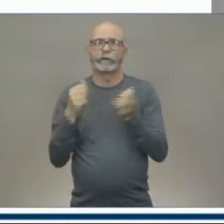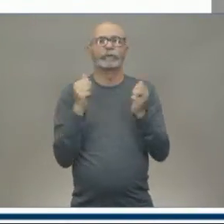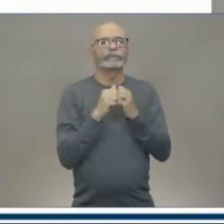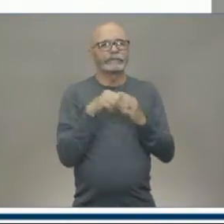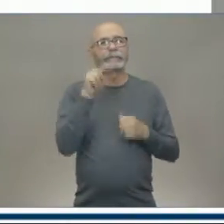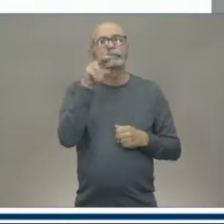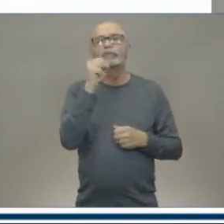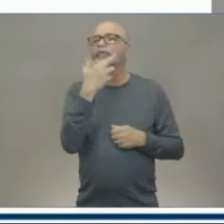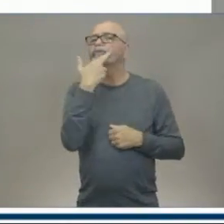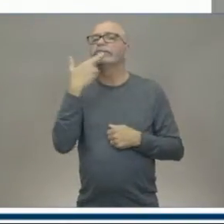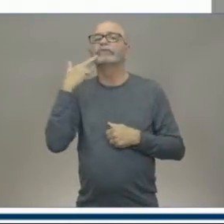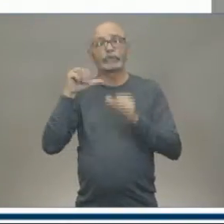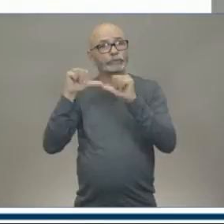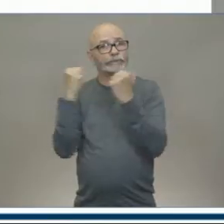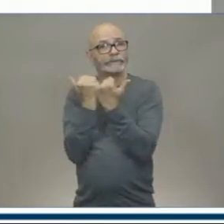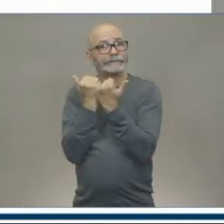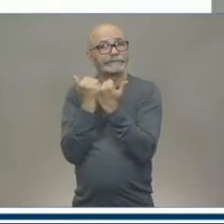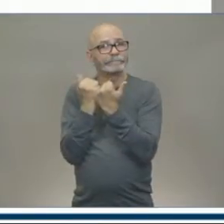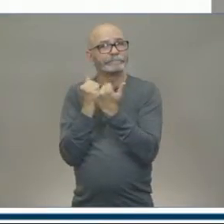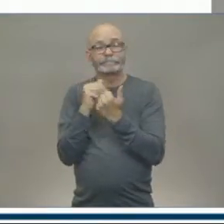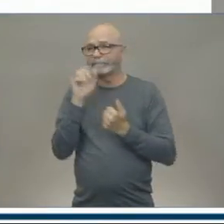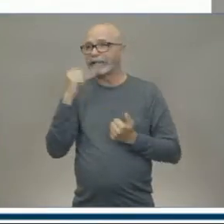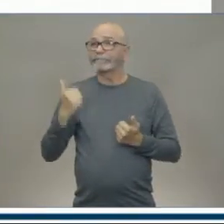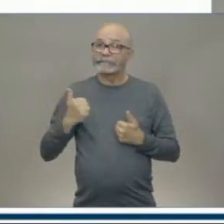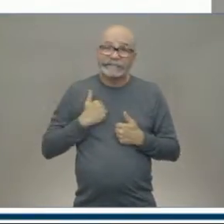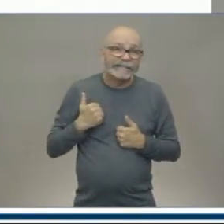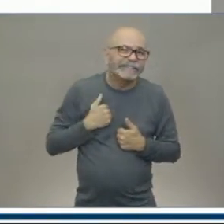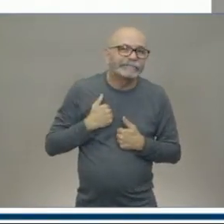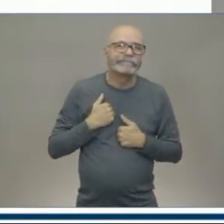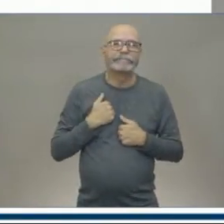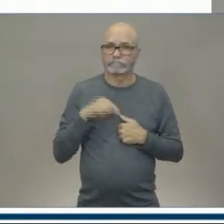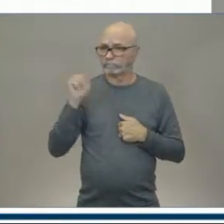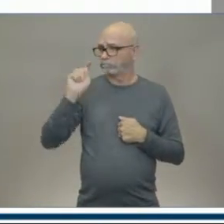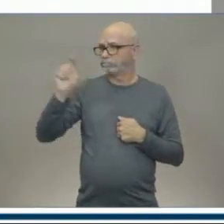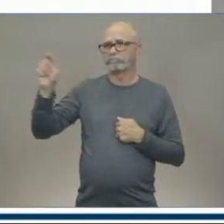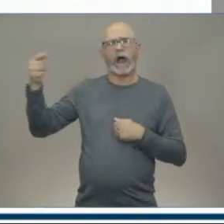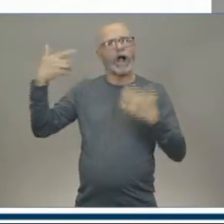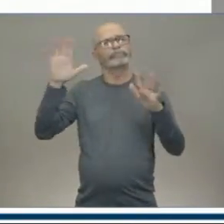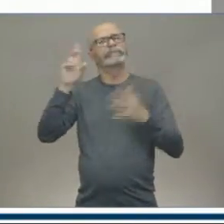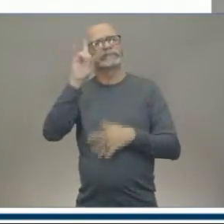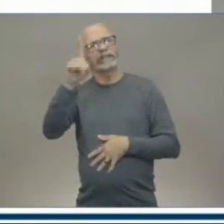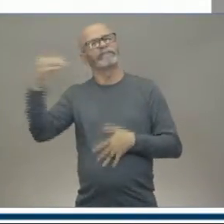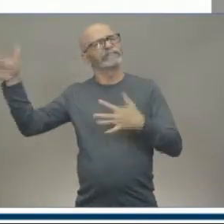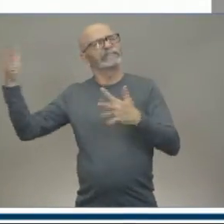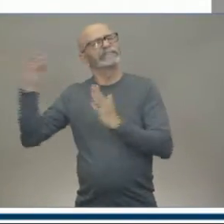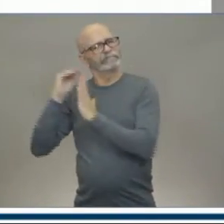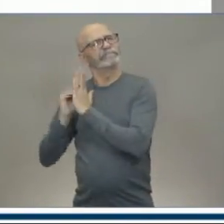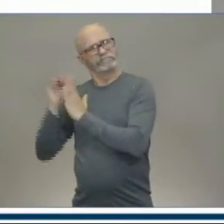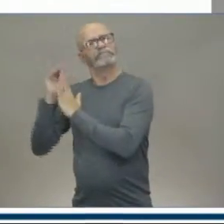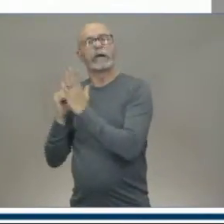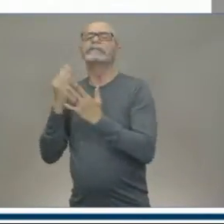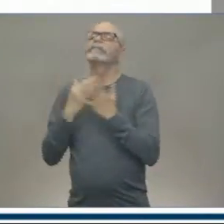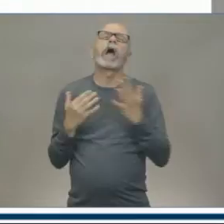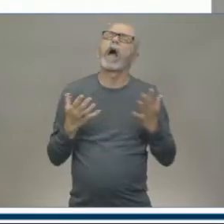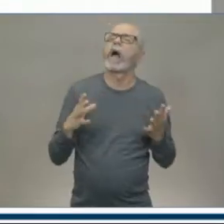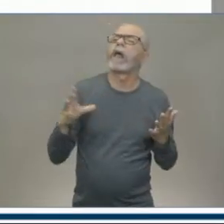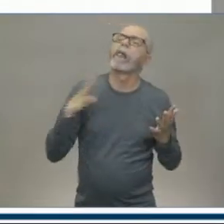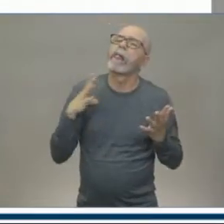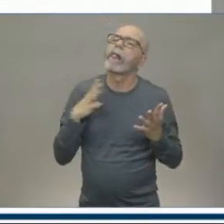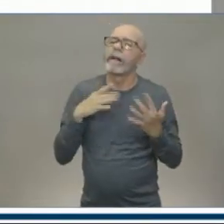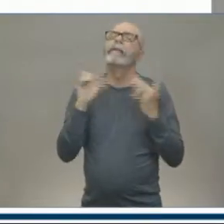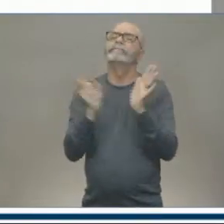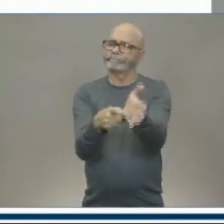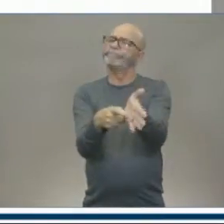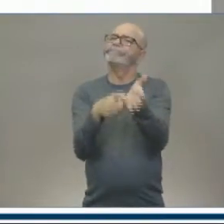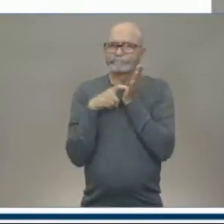Canada. They have already made this change voluntarily in their sector plan, but at their request, we are making this mandatory, and I thank them